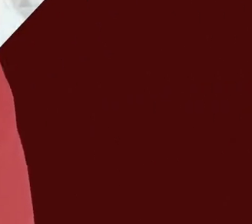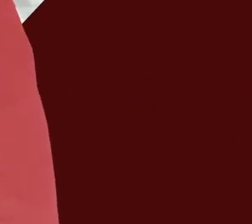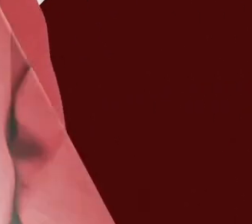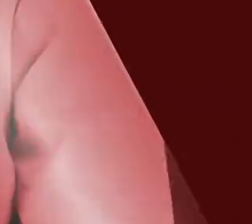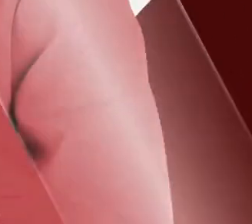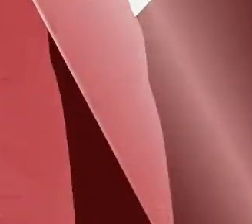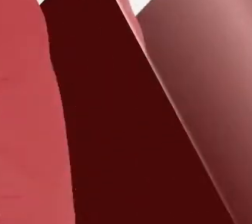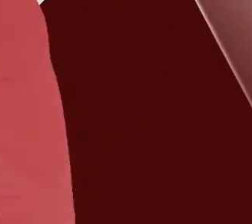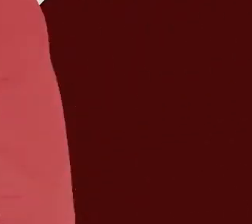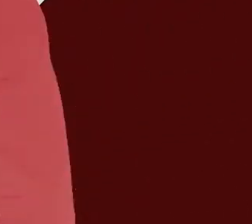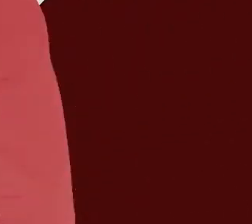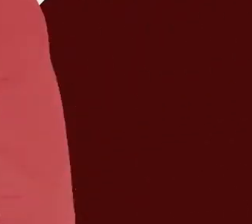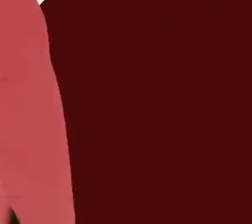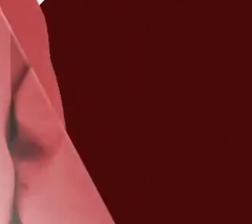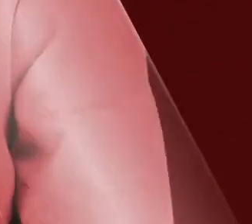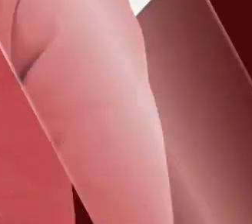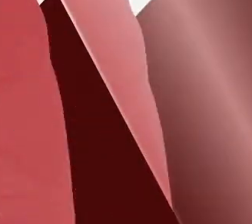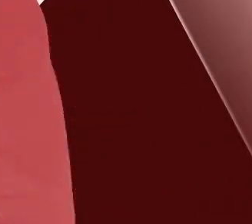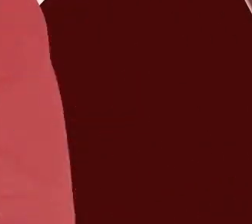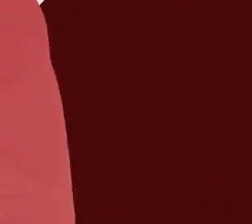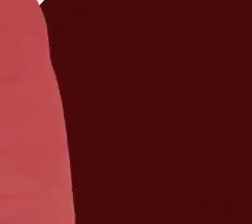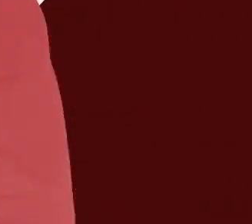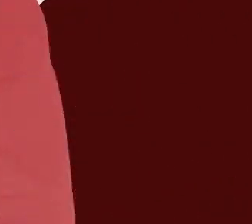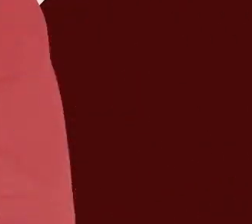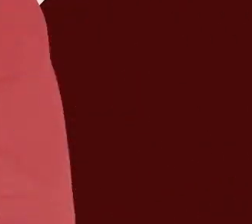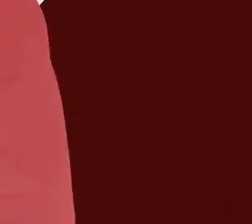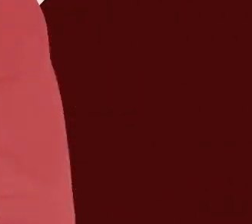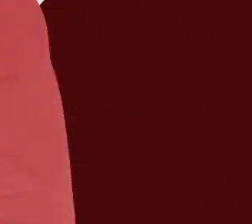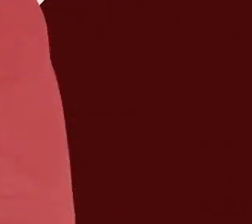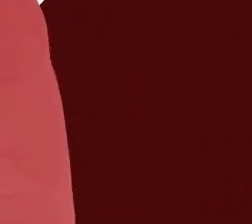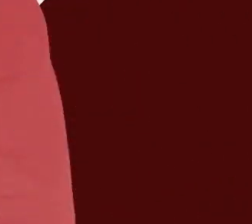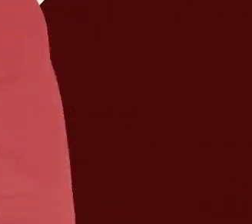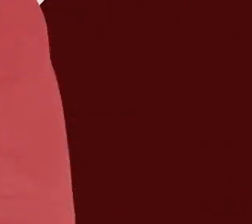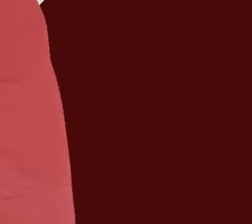This is Weekend Live with Anyango, Sylvia.